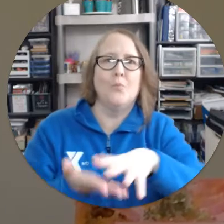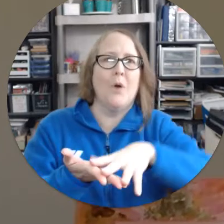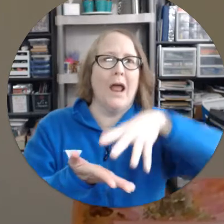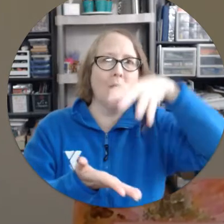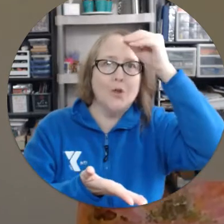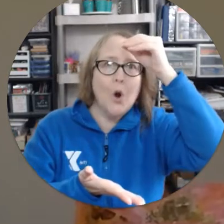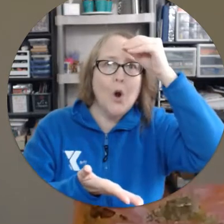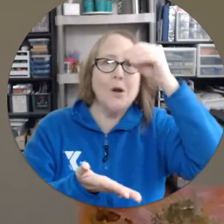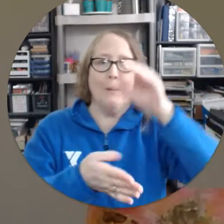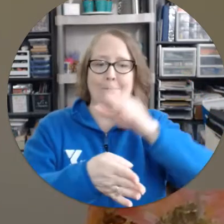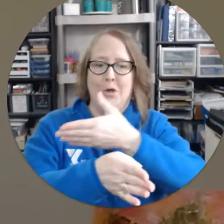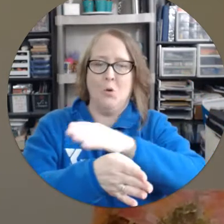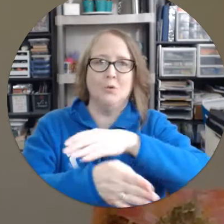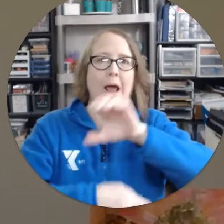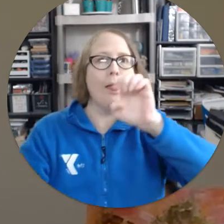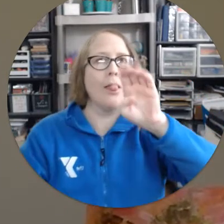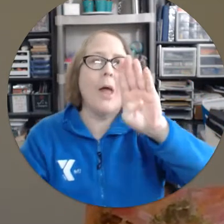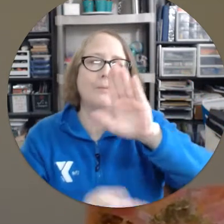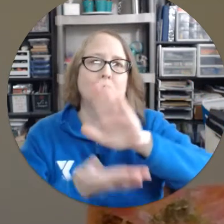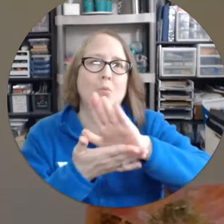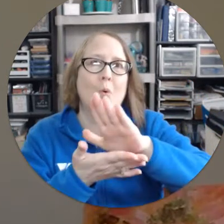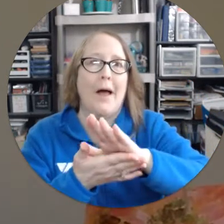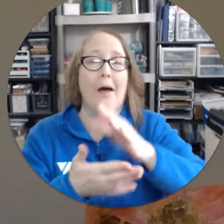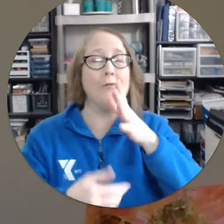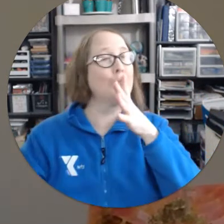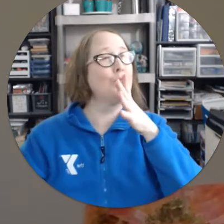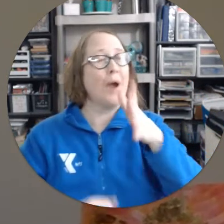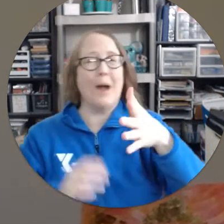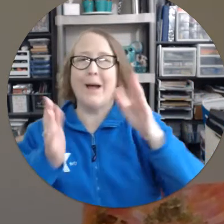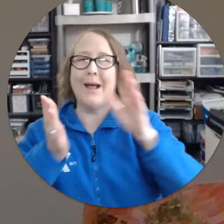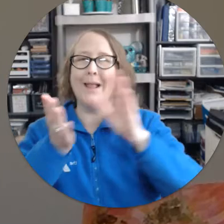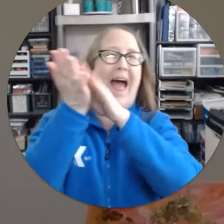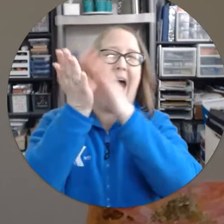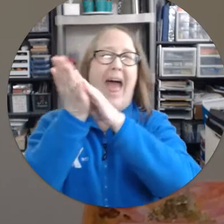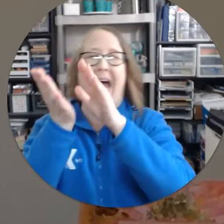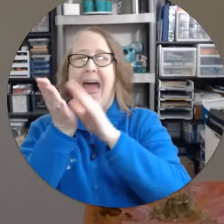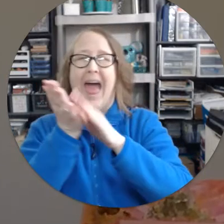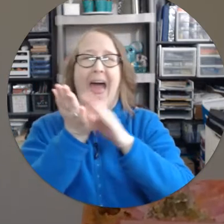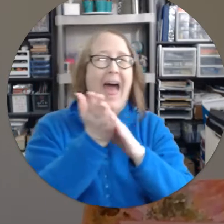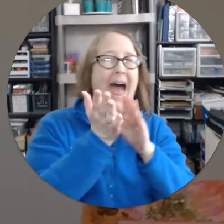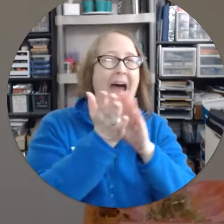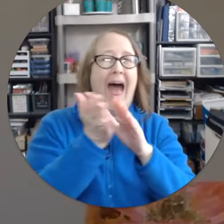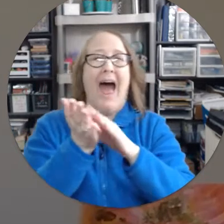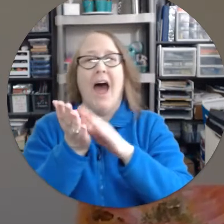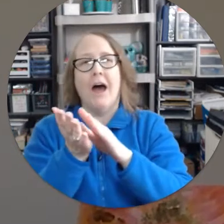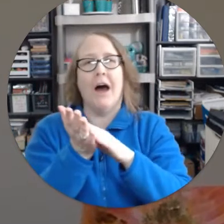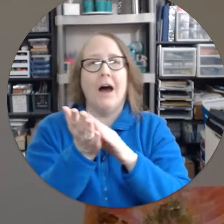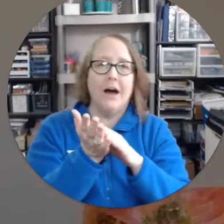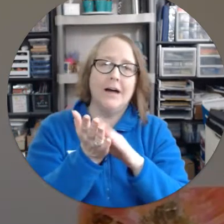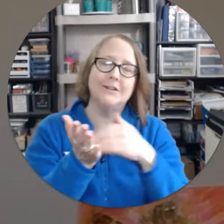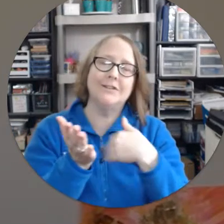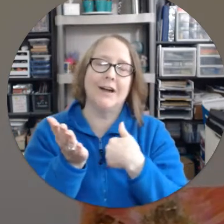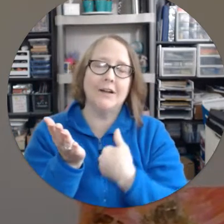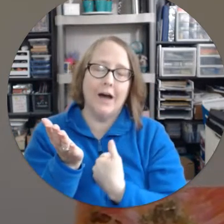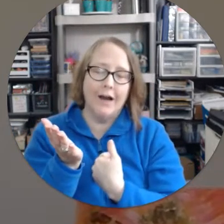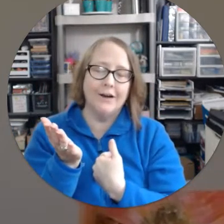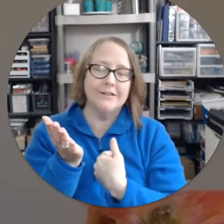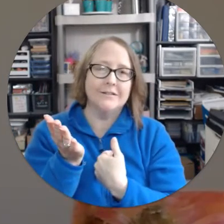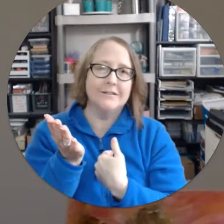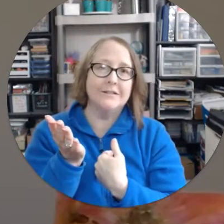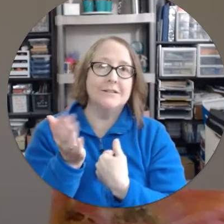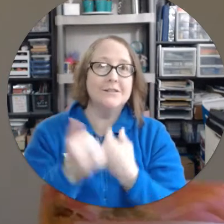at school. Grandma clapped until it made her too tired. She told